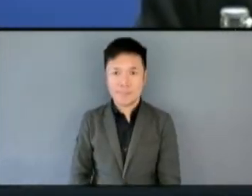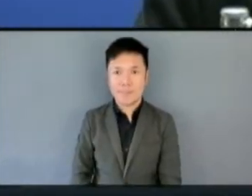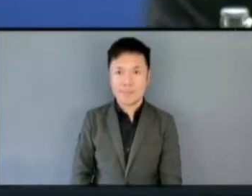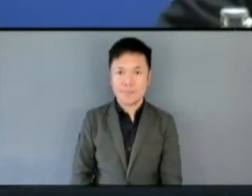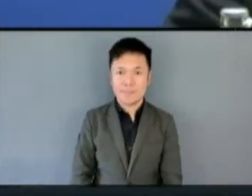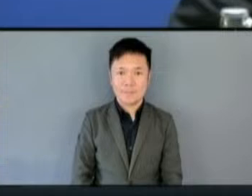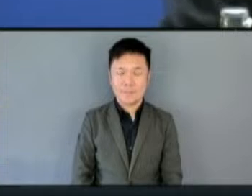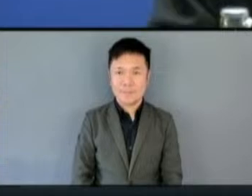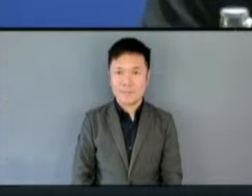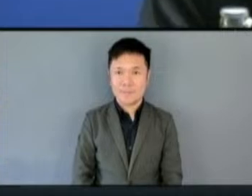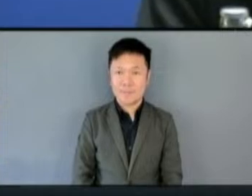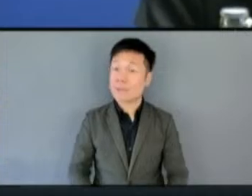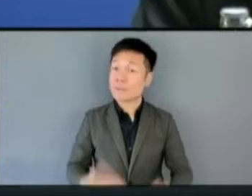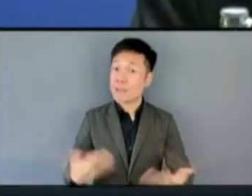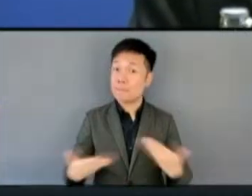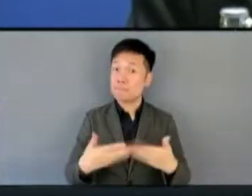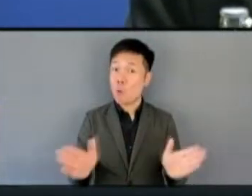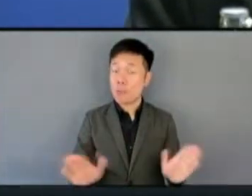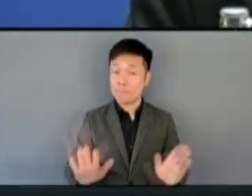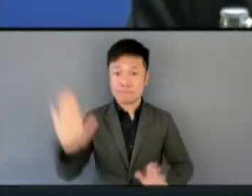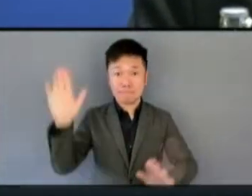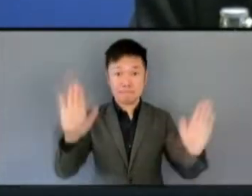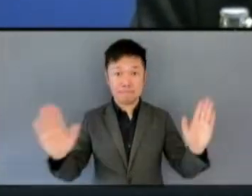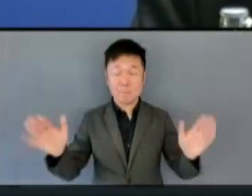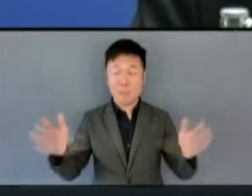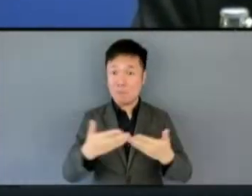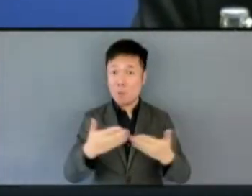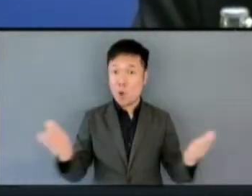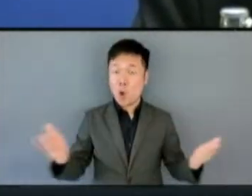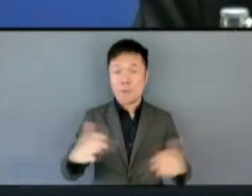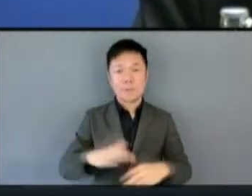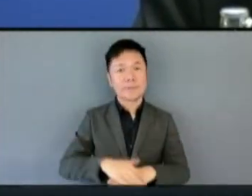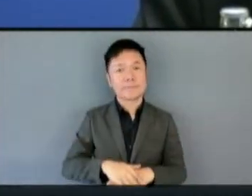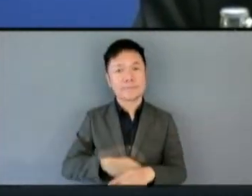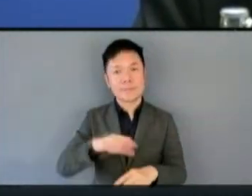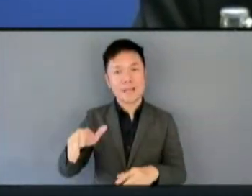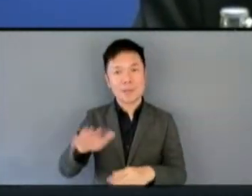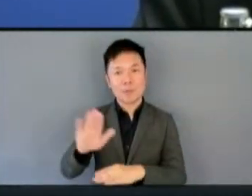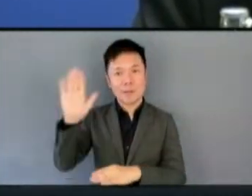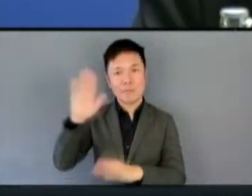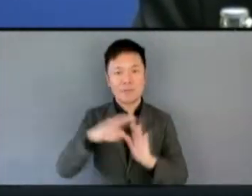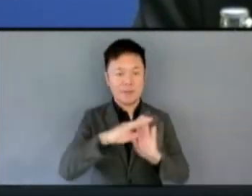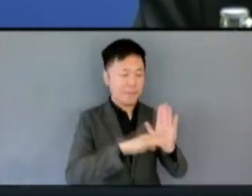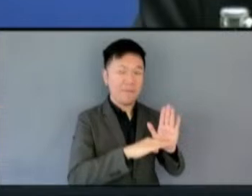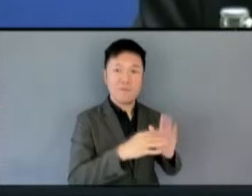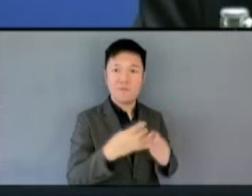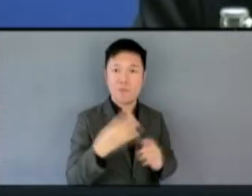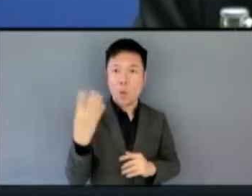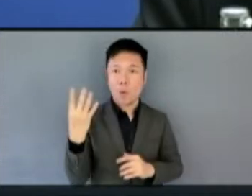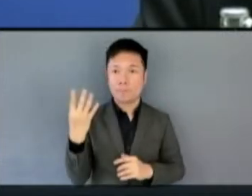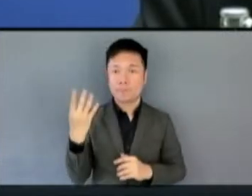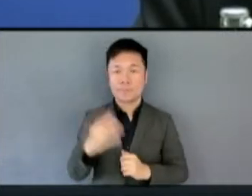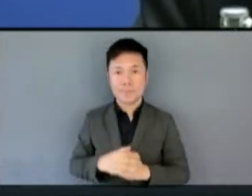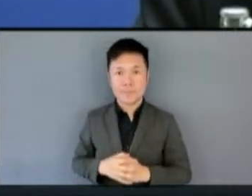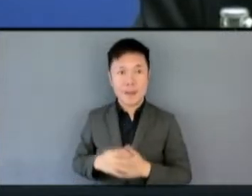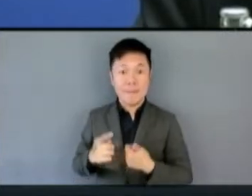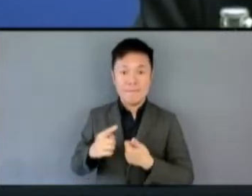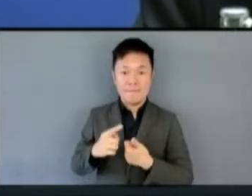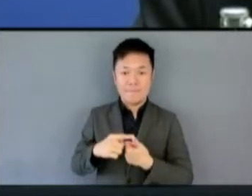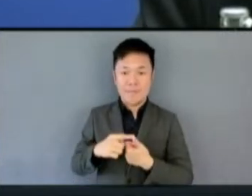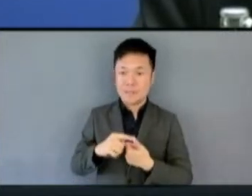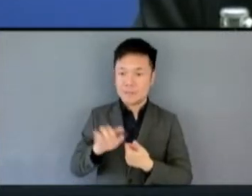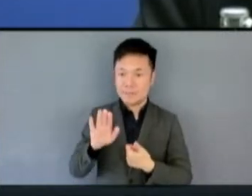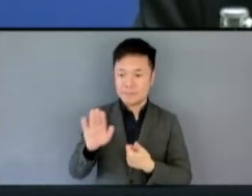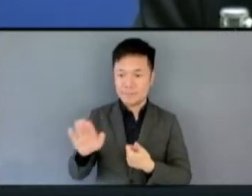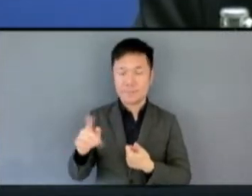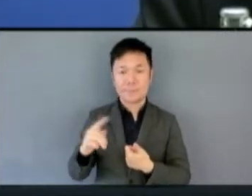I now open up the floor to the statements under Agenda Item 4. I will first open the floor to